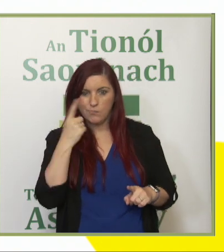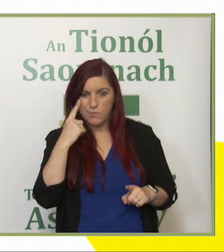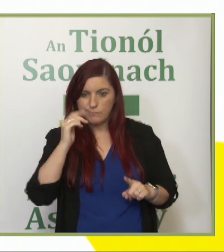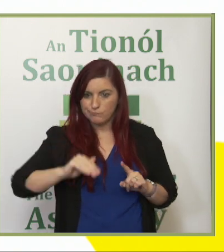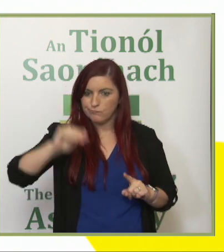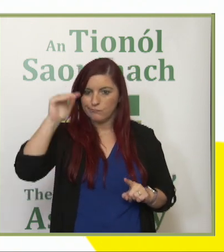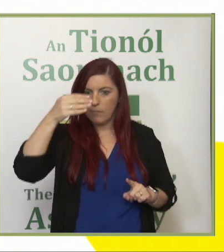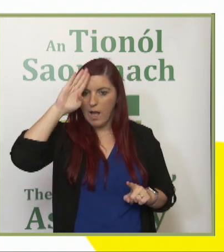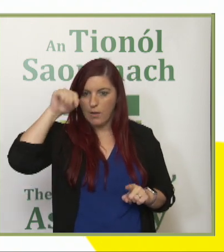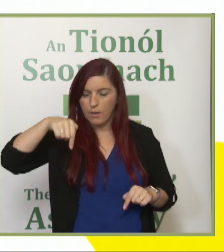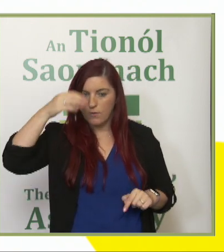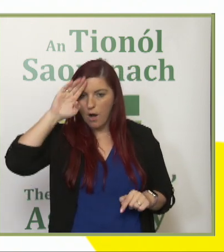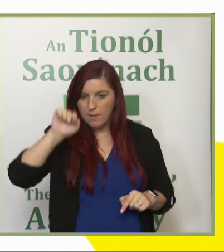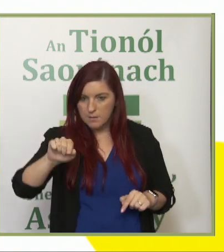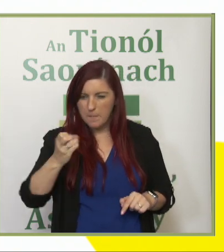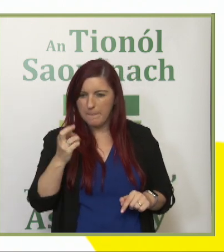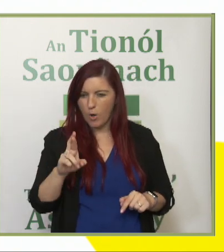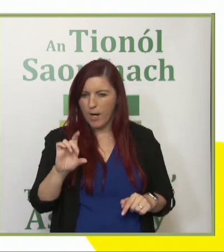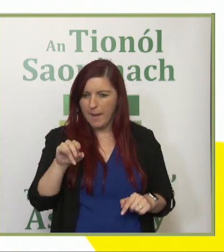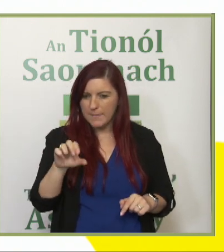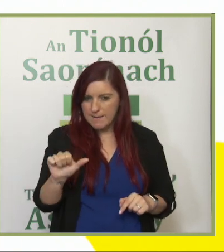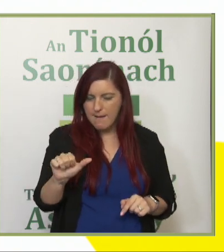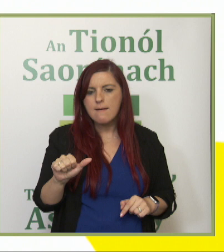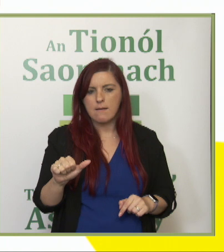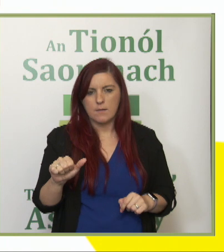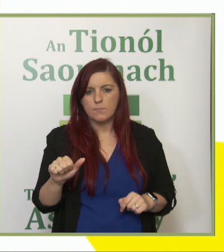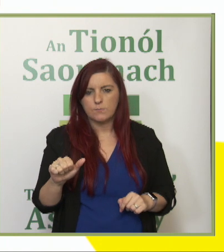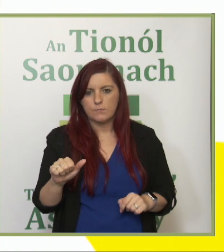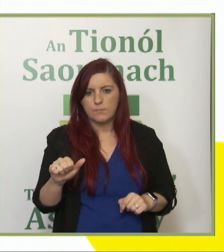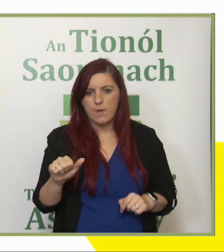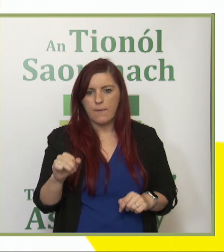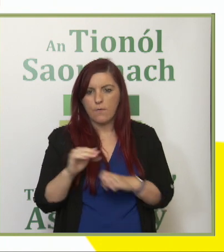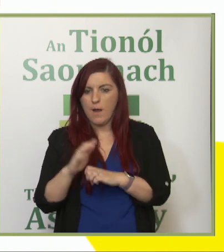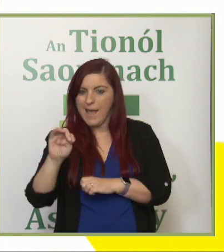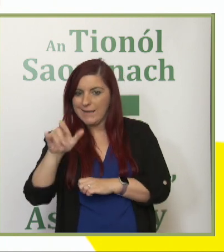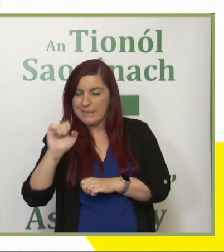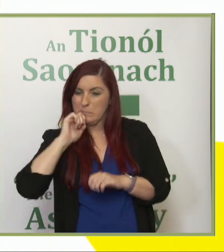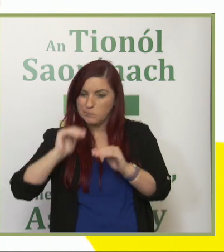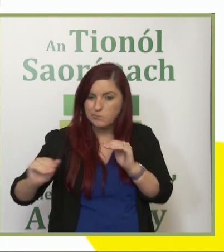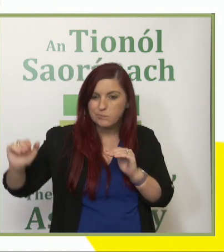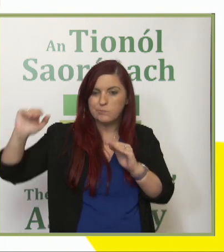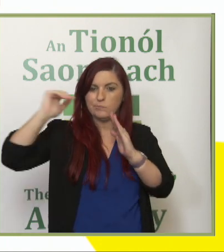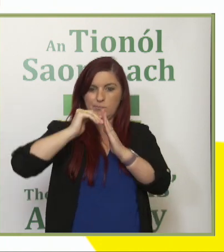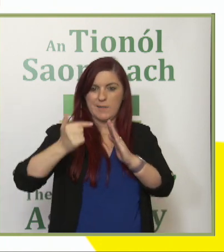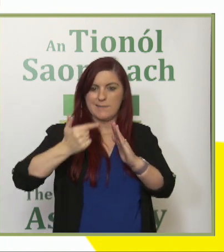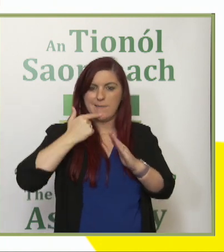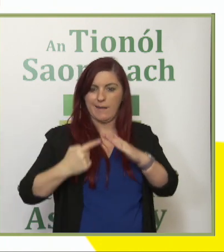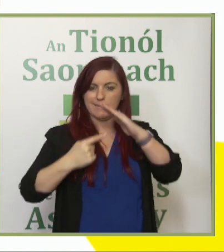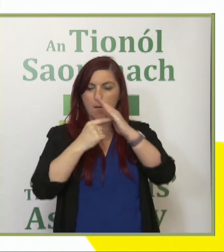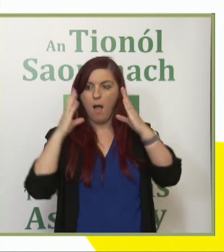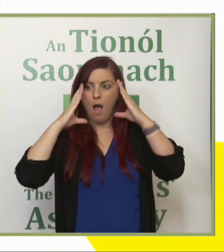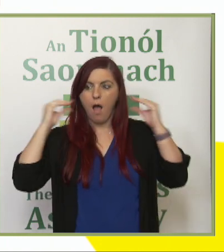for cocaine, we're fourth and higher than most other European countries. And when it comes to ecstasy, we're close to the top, with just the